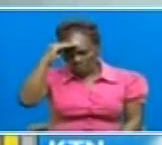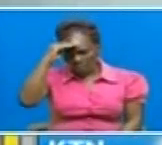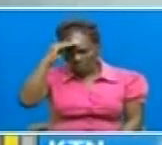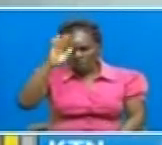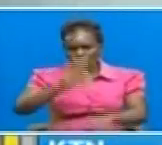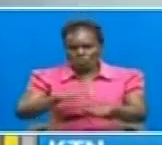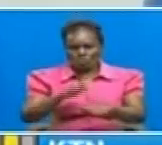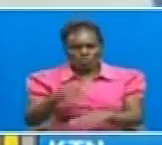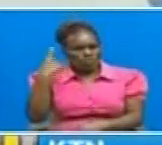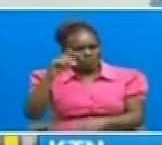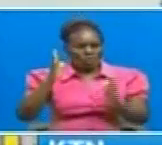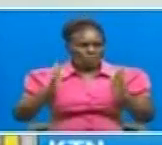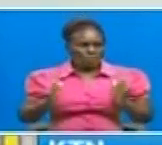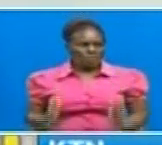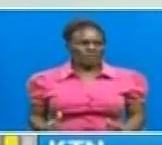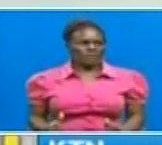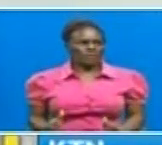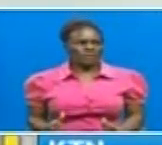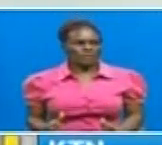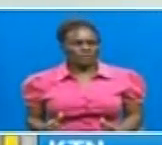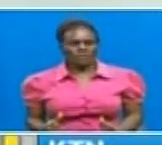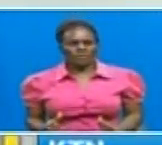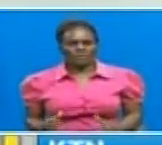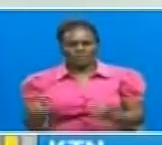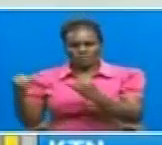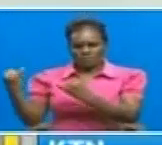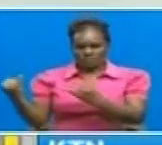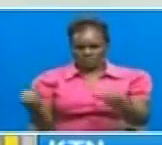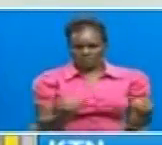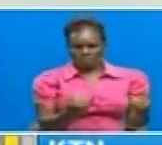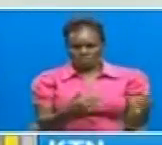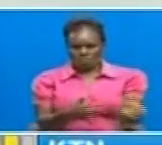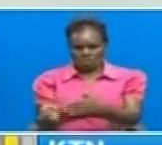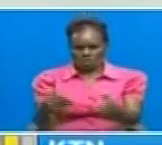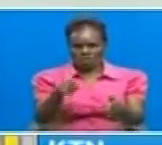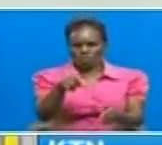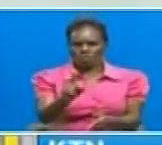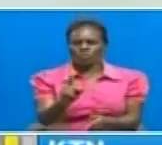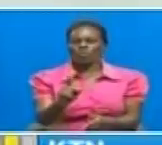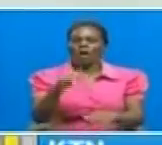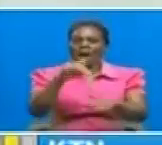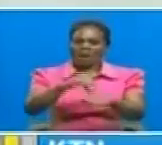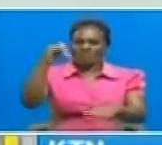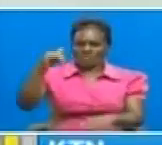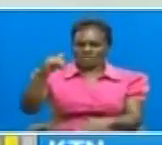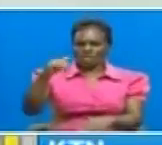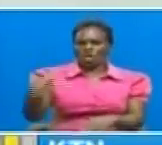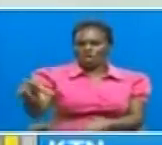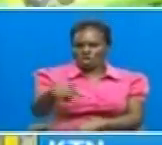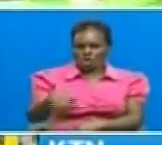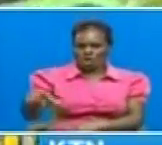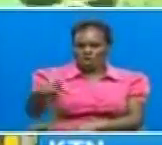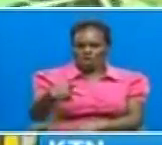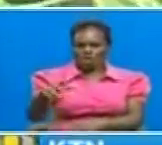for human consumption. Pour liquor into streams and rivers, you are going to affect the local